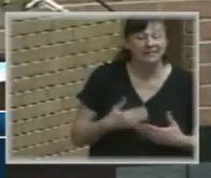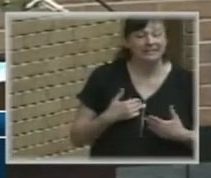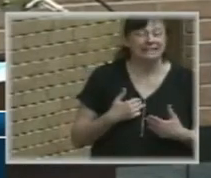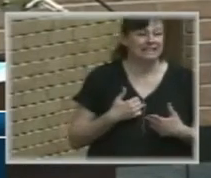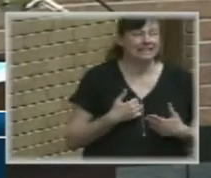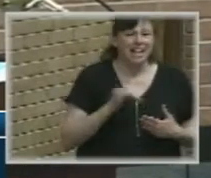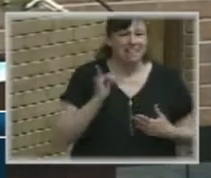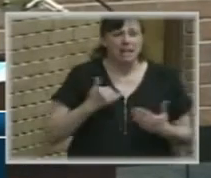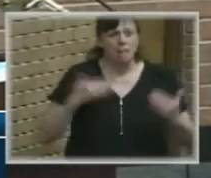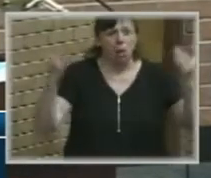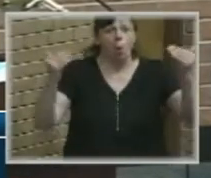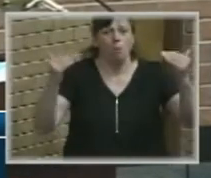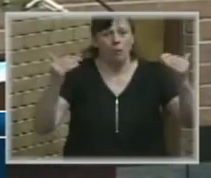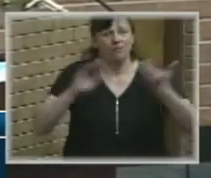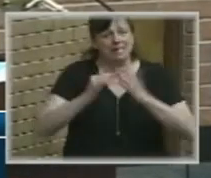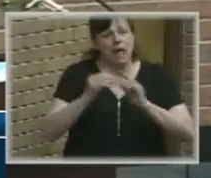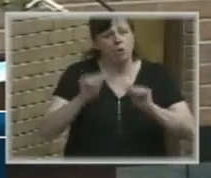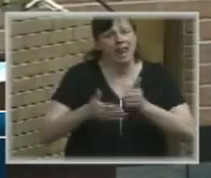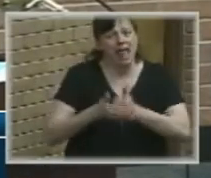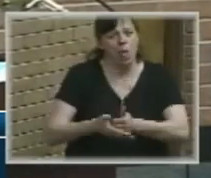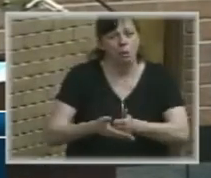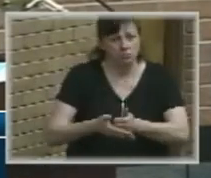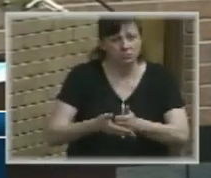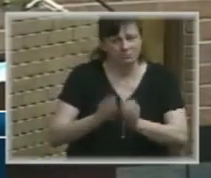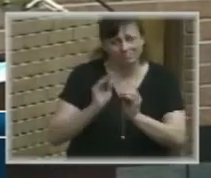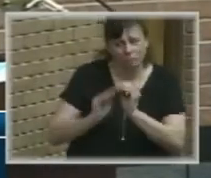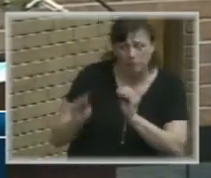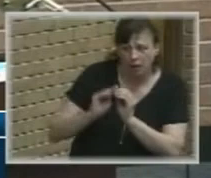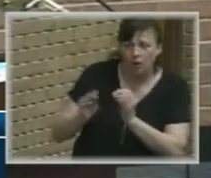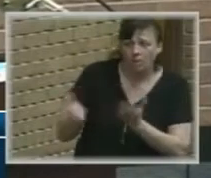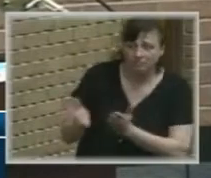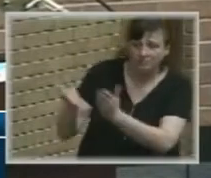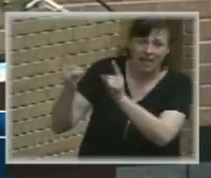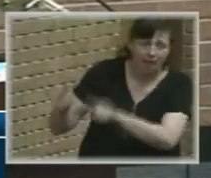can help by pointing those out, and so.